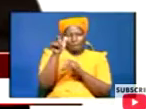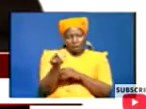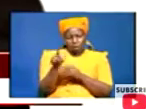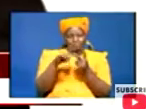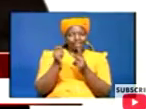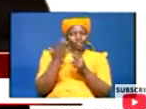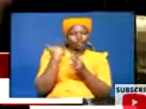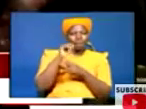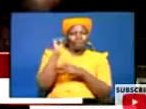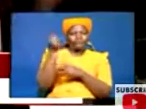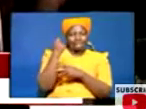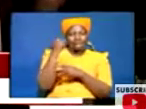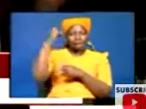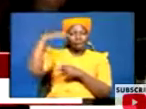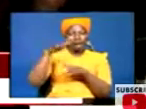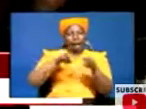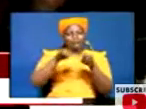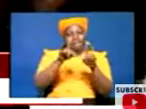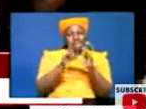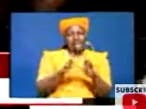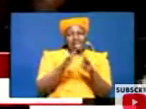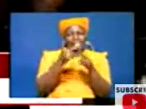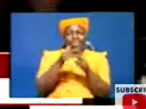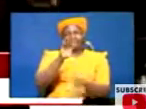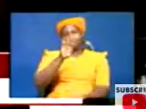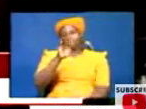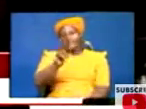Managing Director, Ben Chumo. For Prime Edition, I'm Zainab Said.